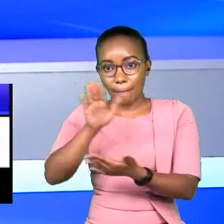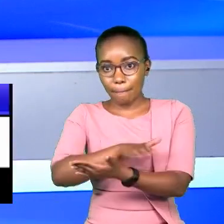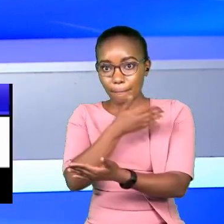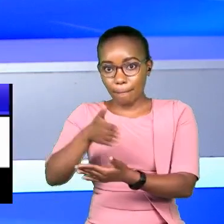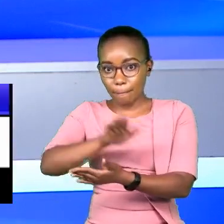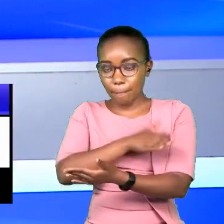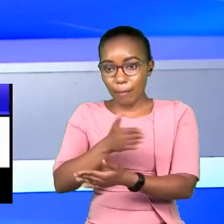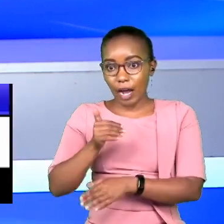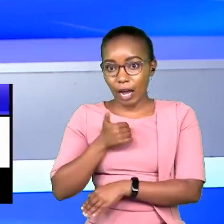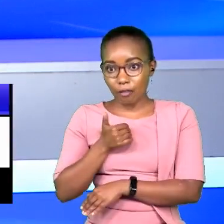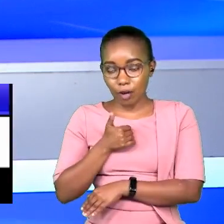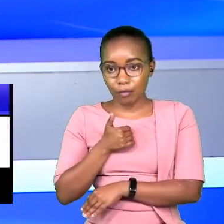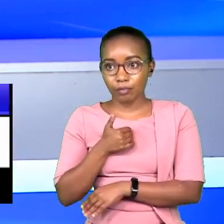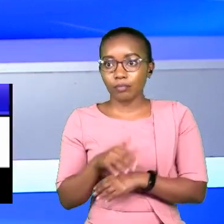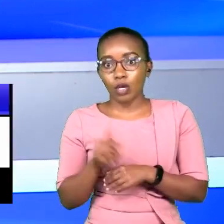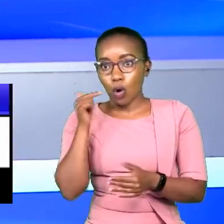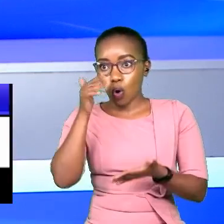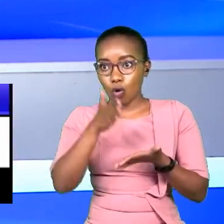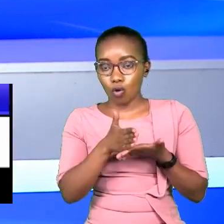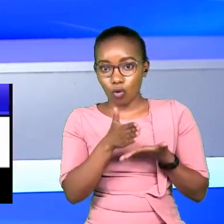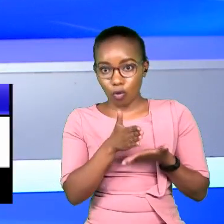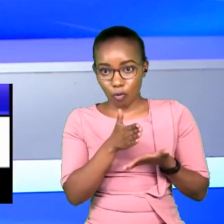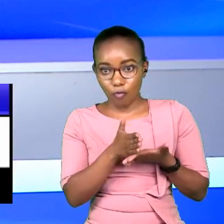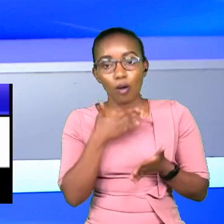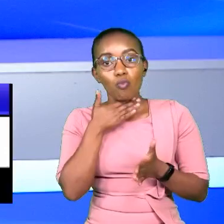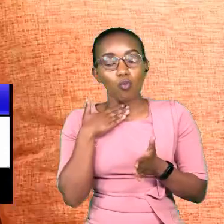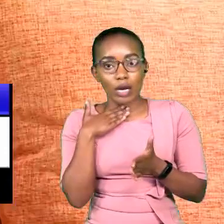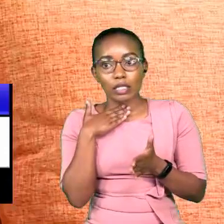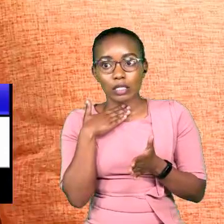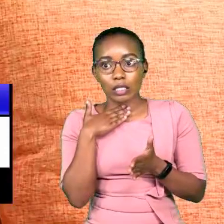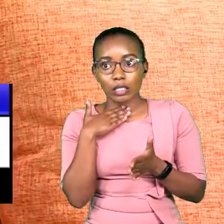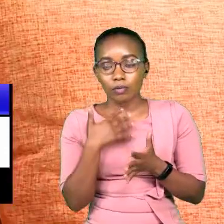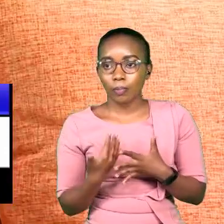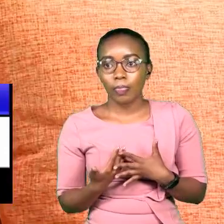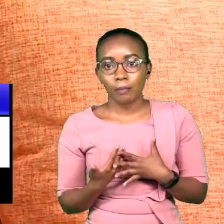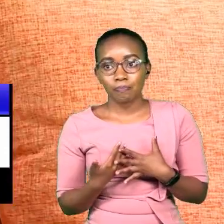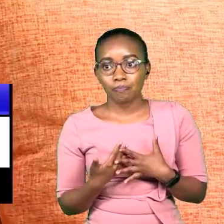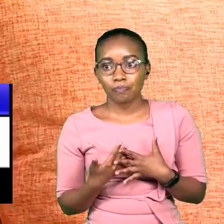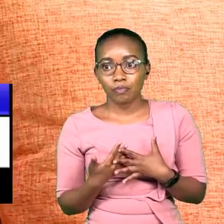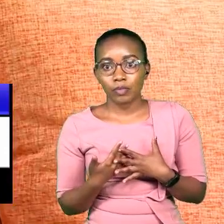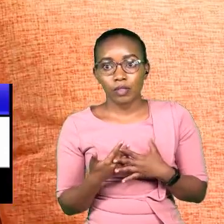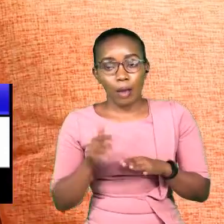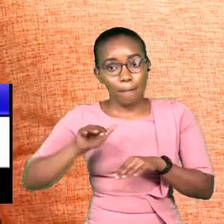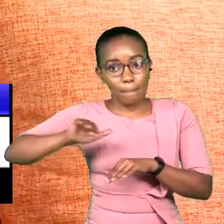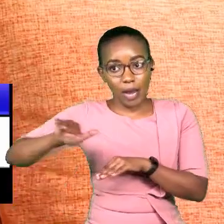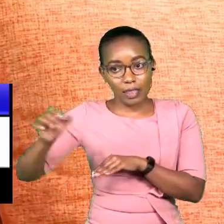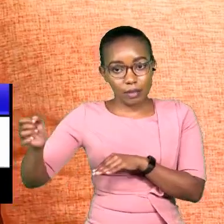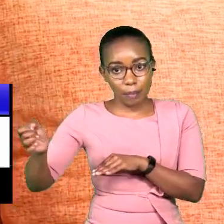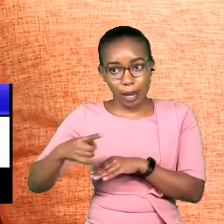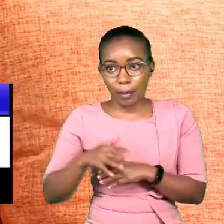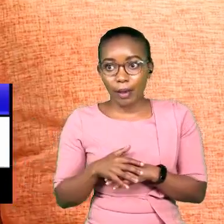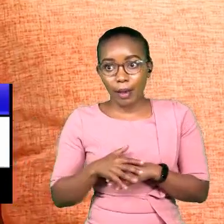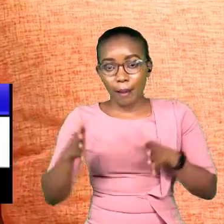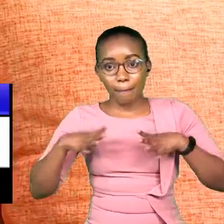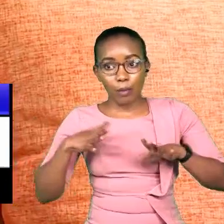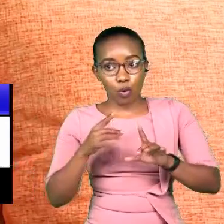music precedes him, having declared his candidature. With several months to the general elections, various people have